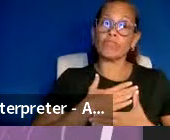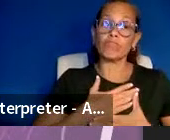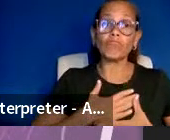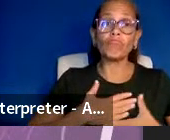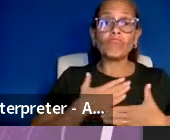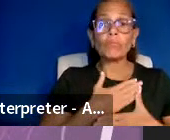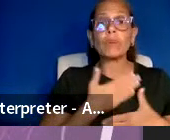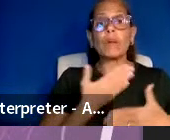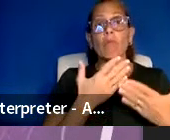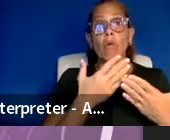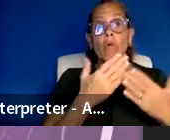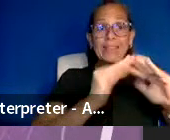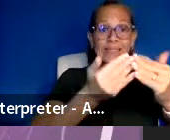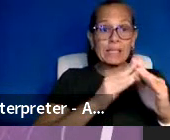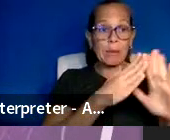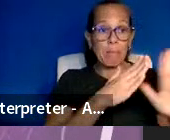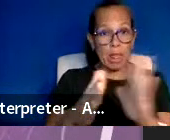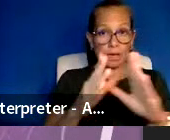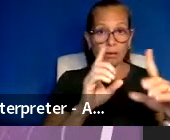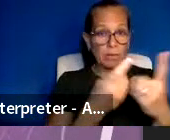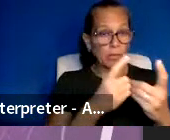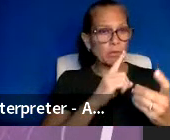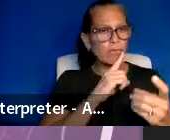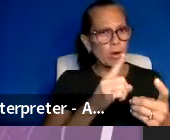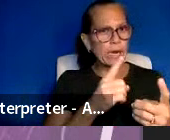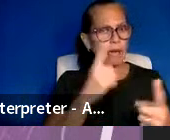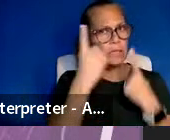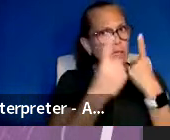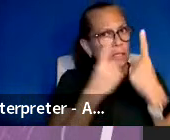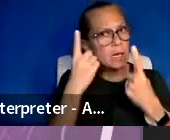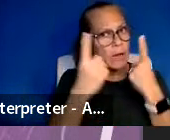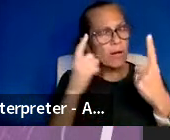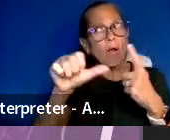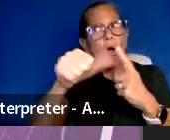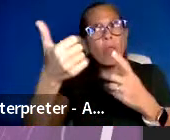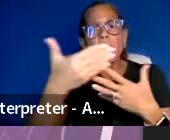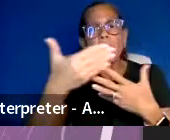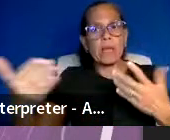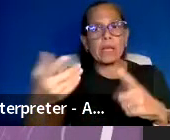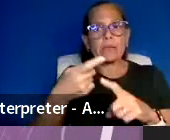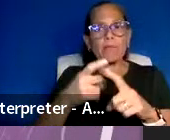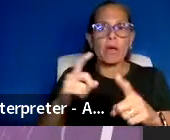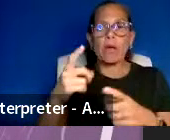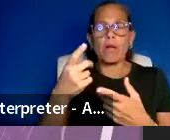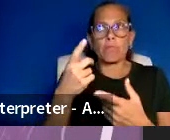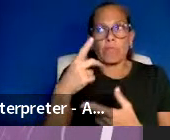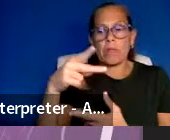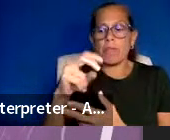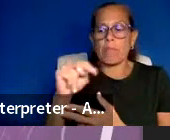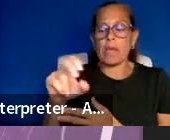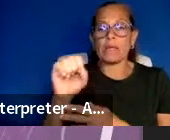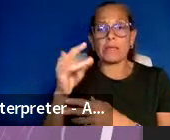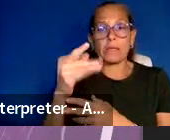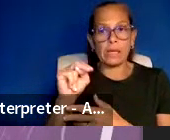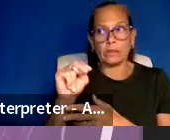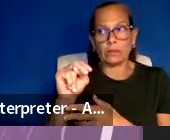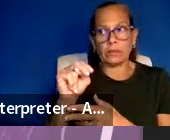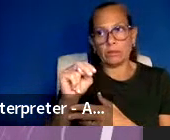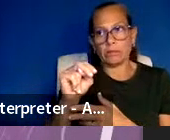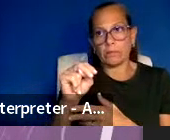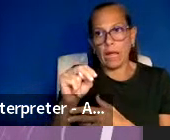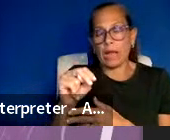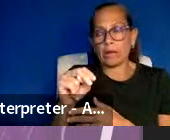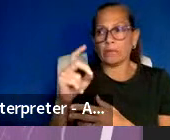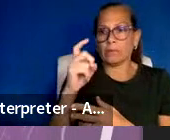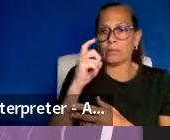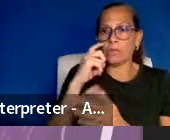city planning's efforts to consider some of the things that are outside the scope of the Penn Station Access Project itself, and notably that